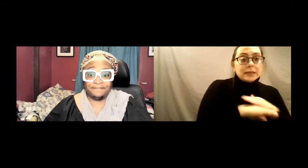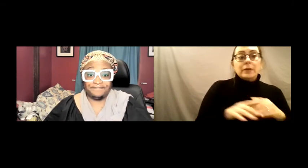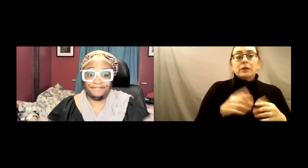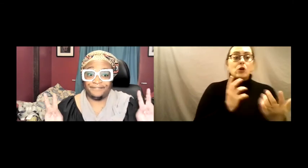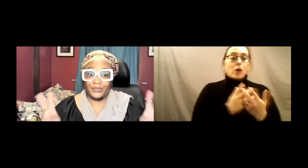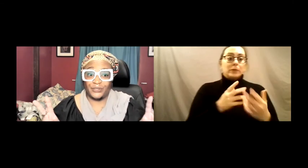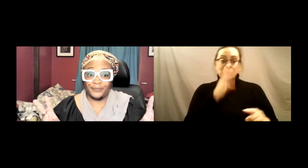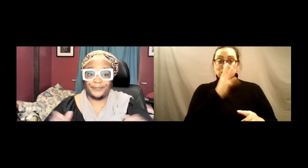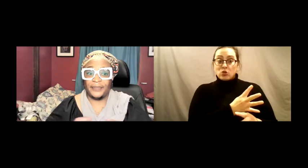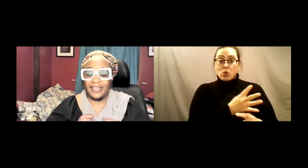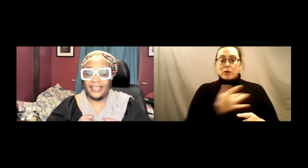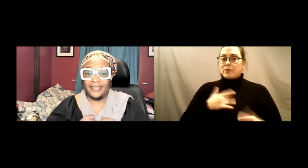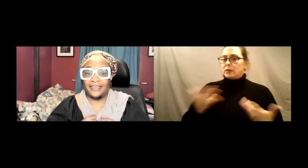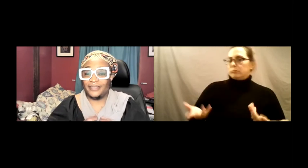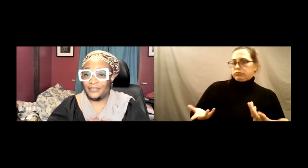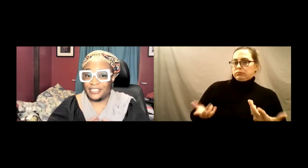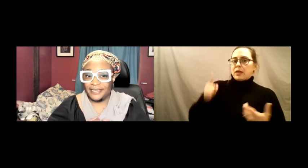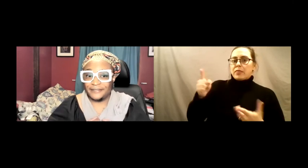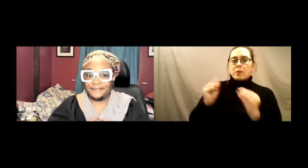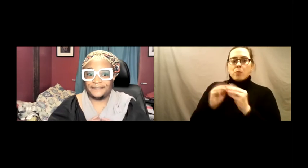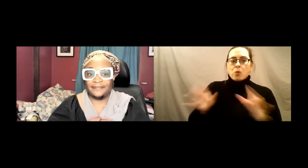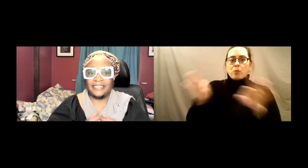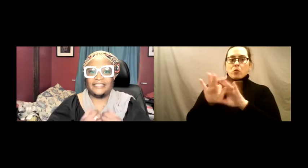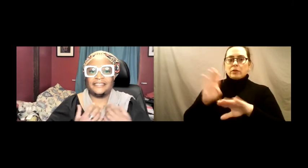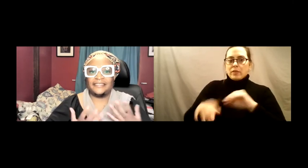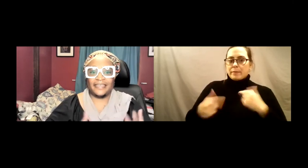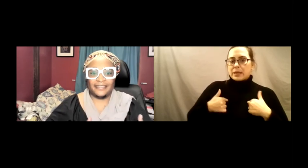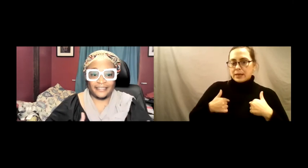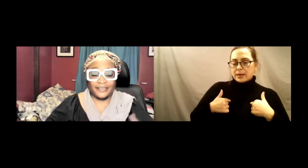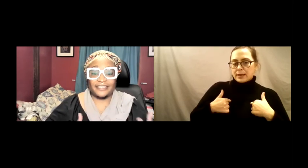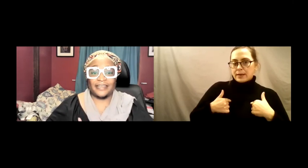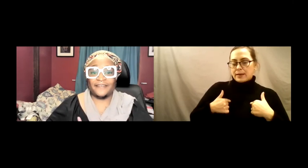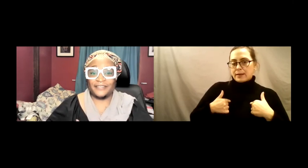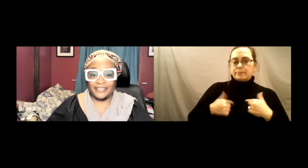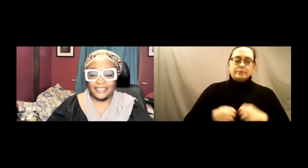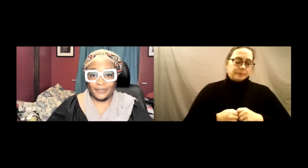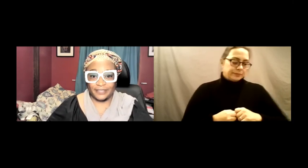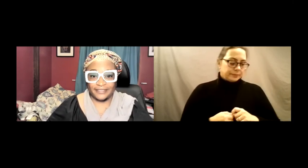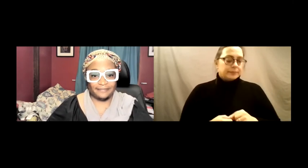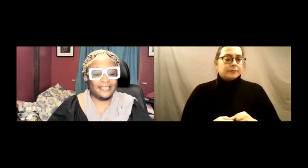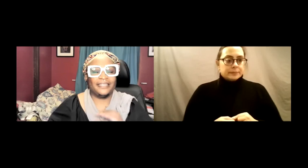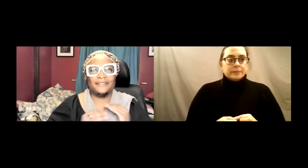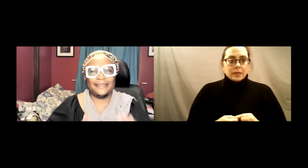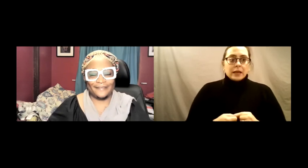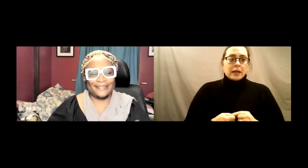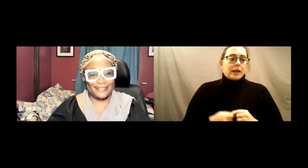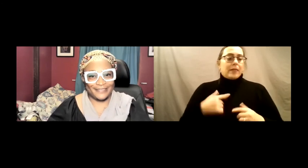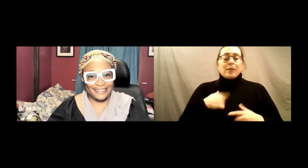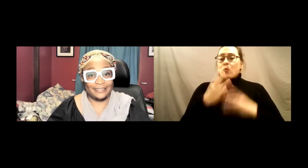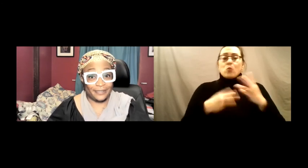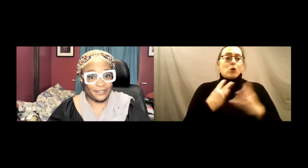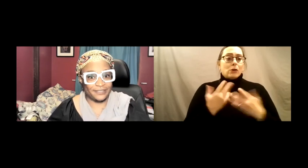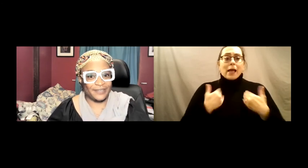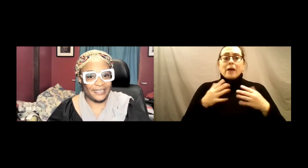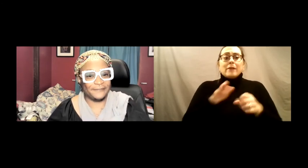ignored. 2, include an agenda. There is enough uncertainty in the world. There is enough uncertainty